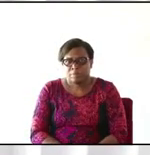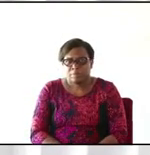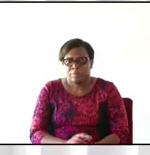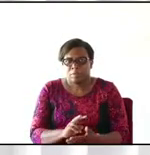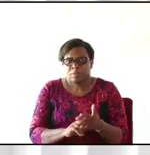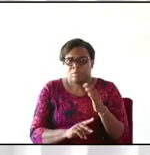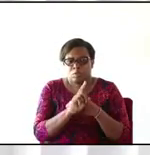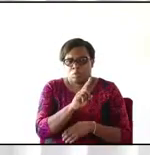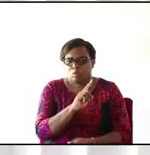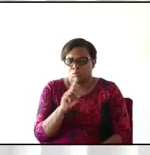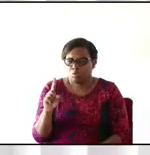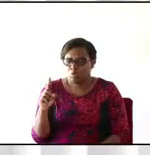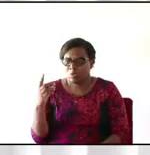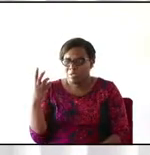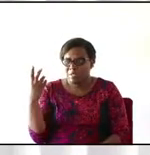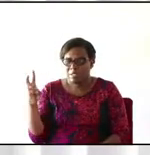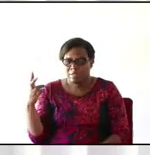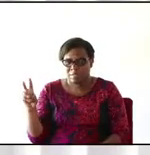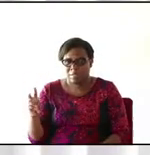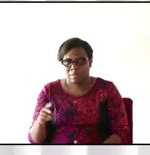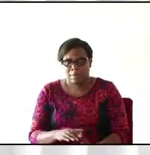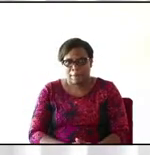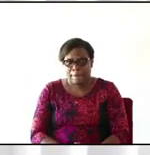verses 1 through 16.